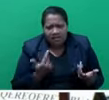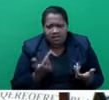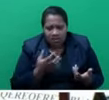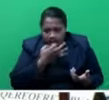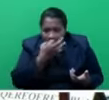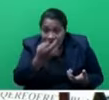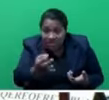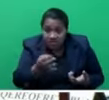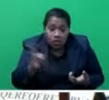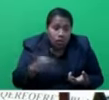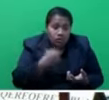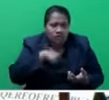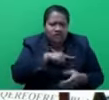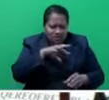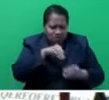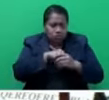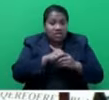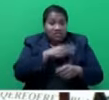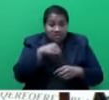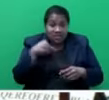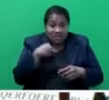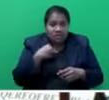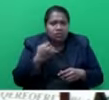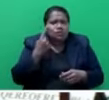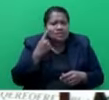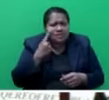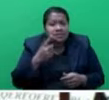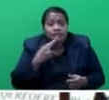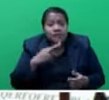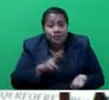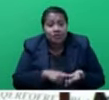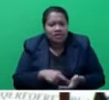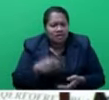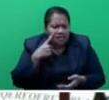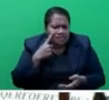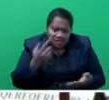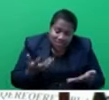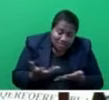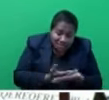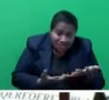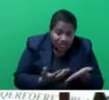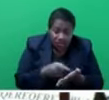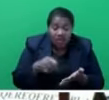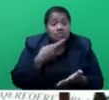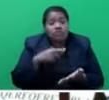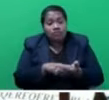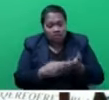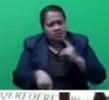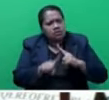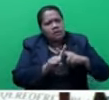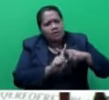urge all of us, including the ministers, to see these reports and see the discussion on these reports as a positive thing, so